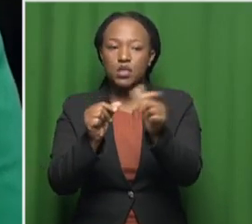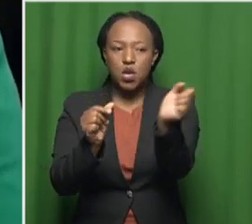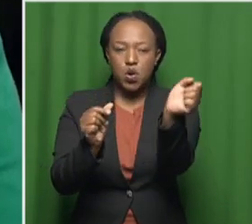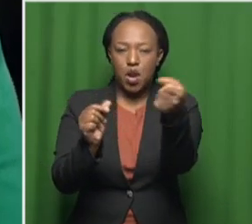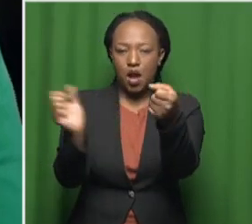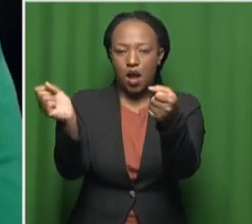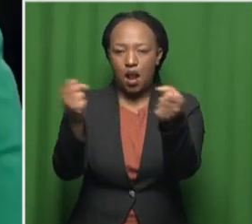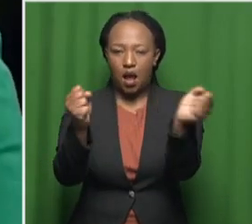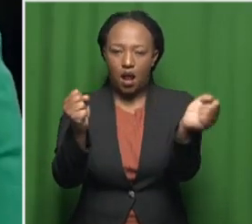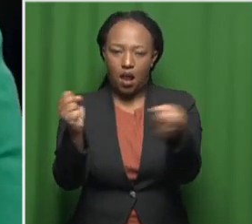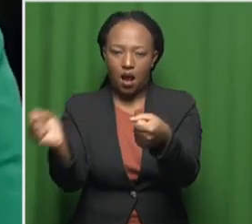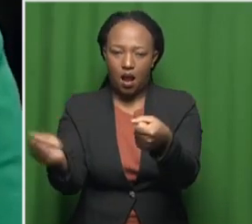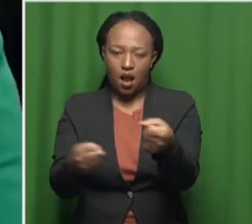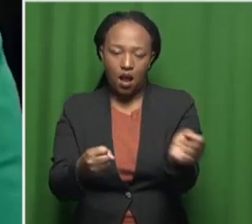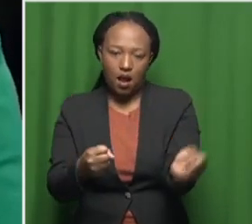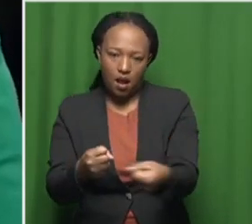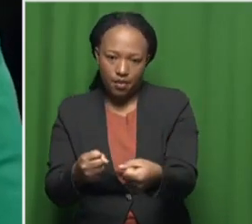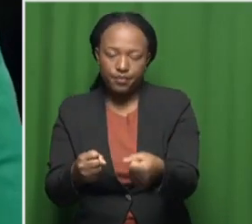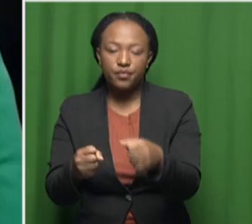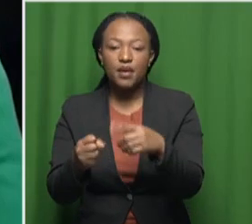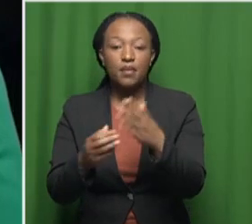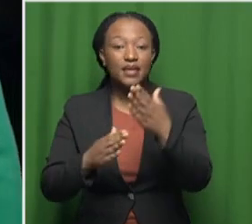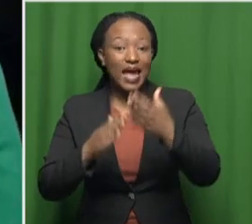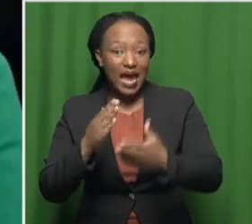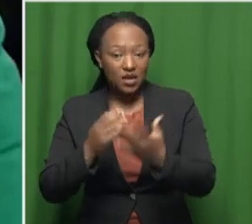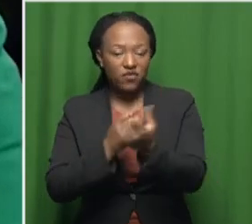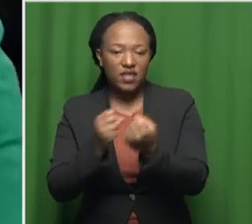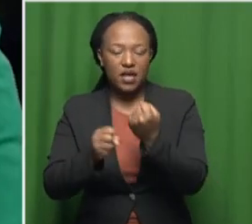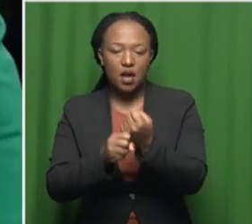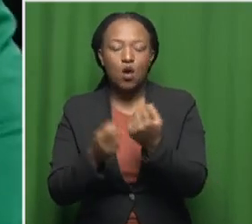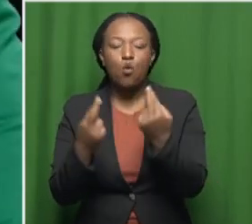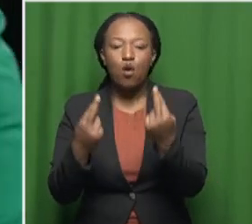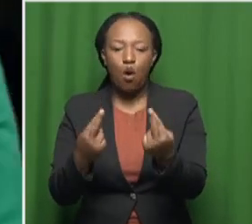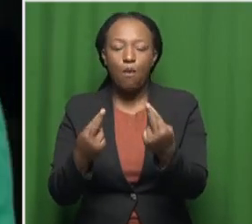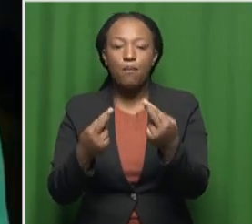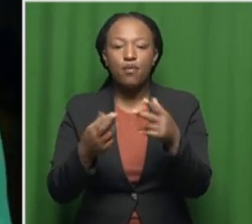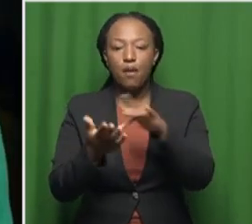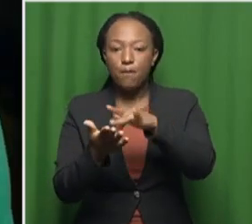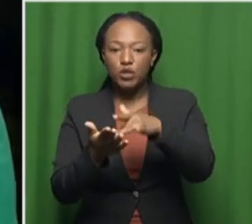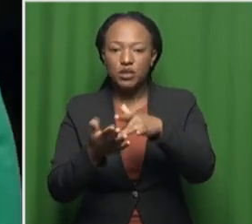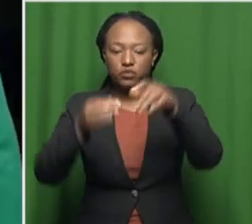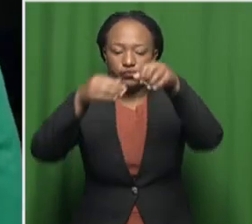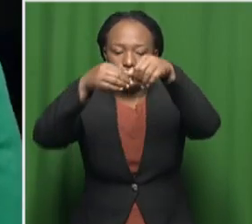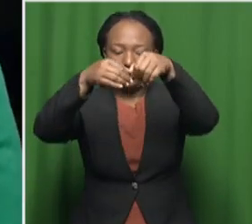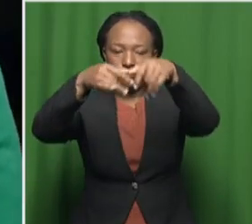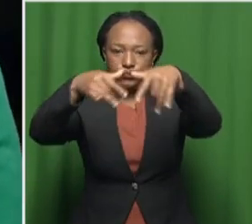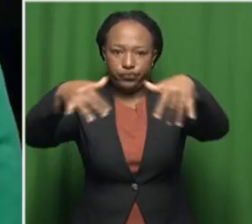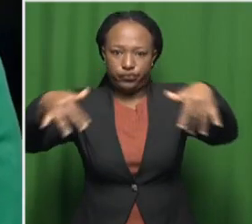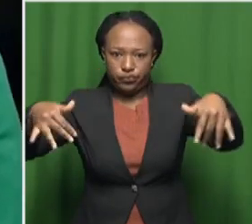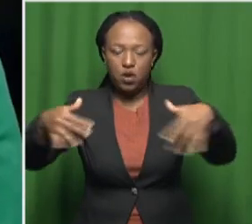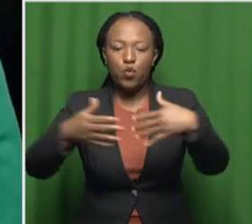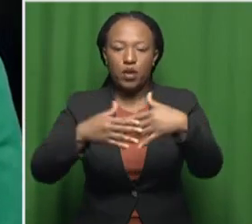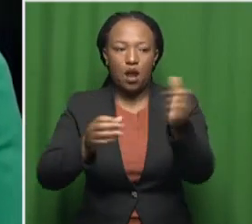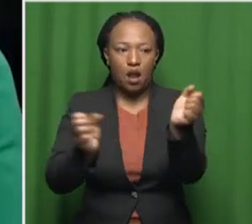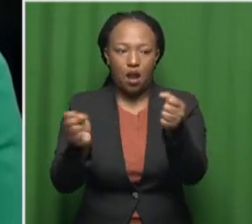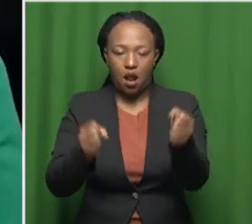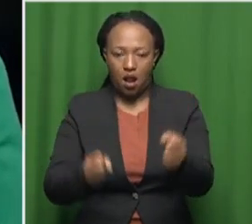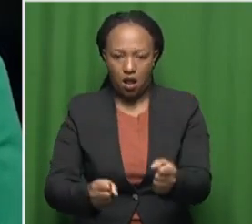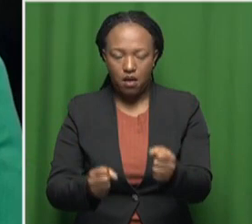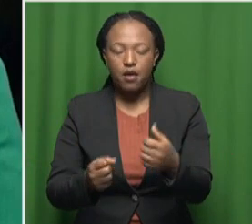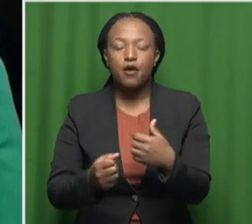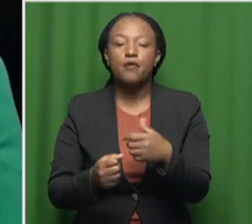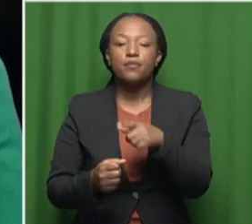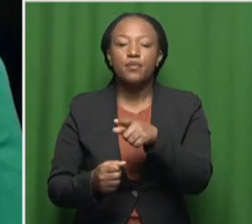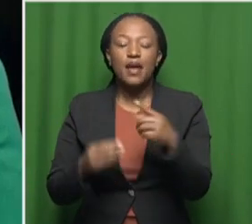by the end of the year, all the entire organogram will be filled. But I want you to note this. The work of